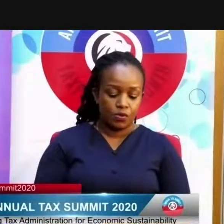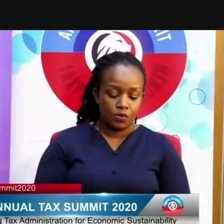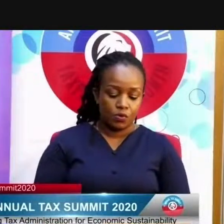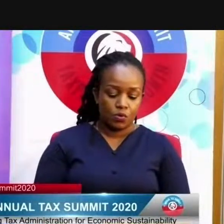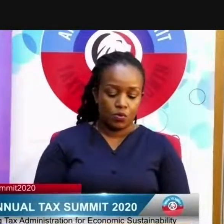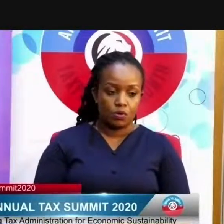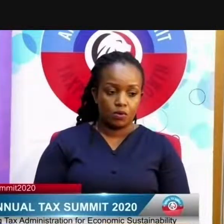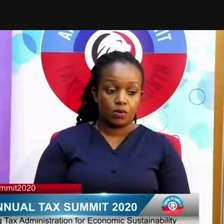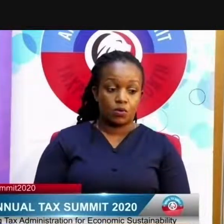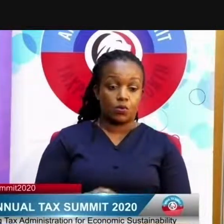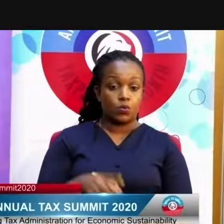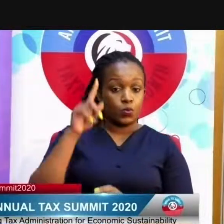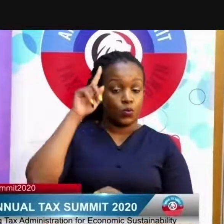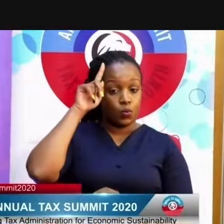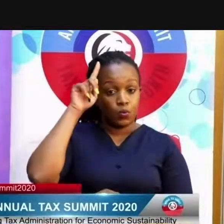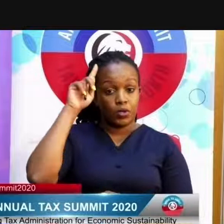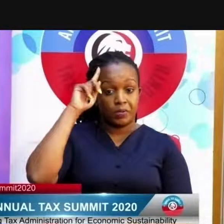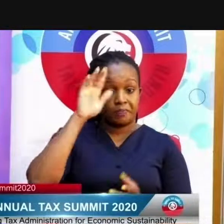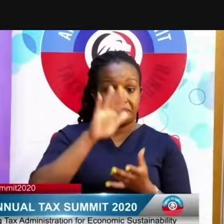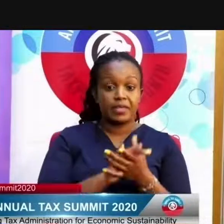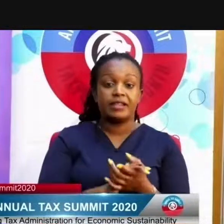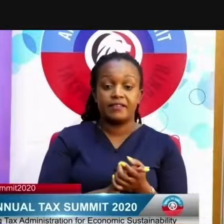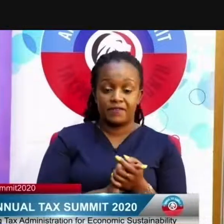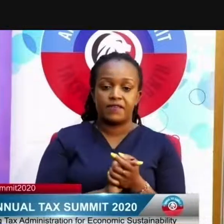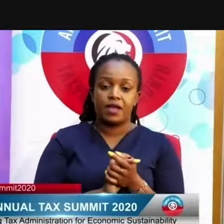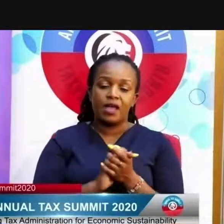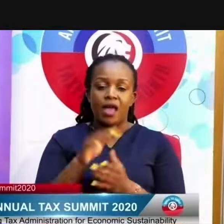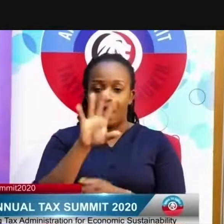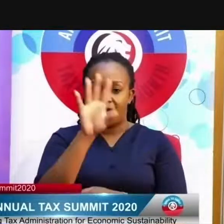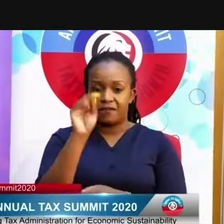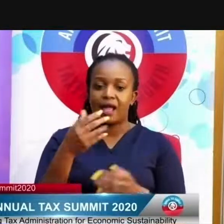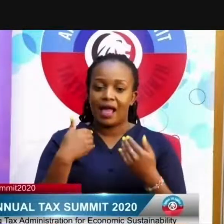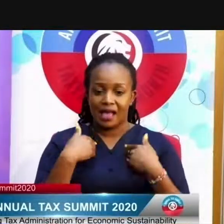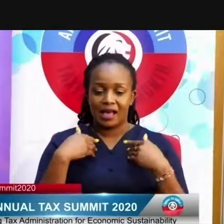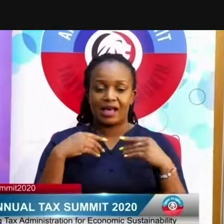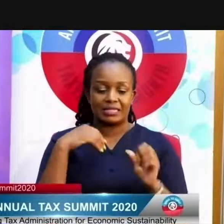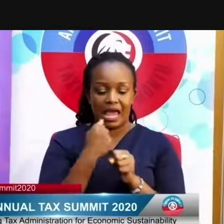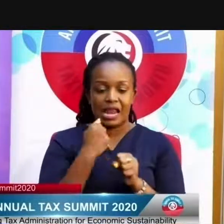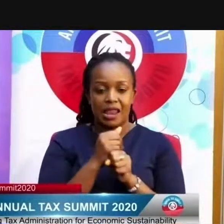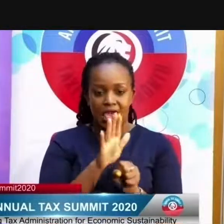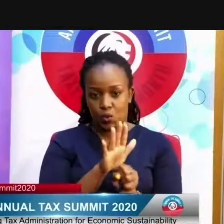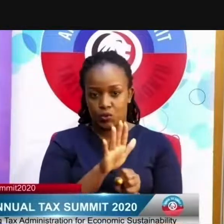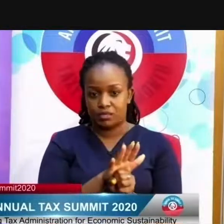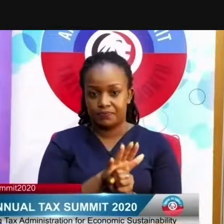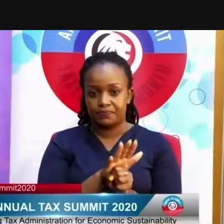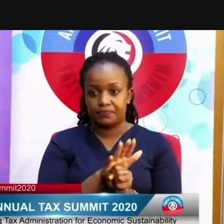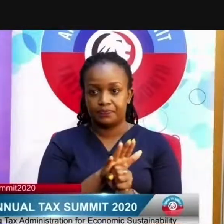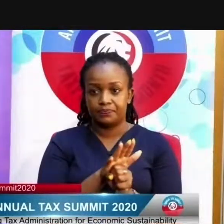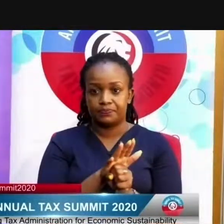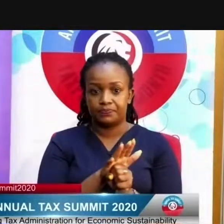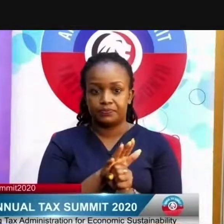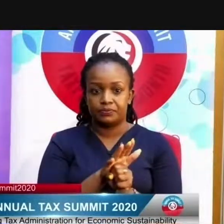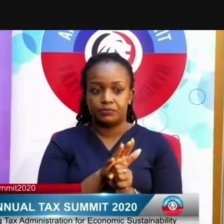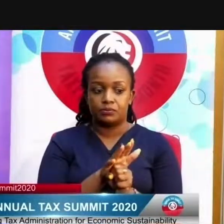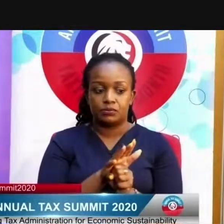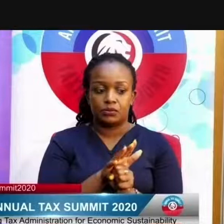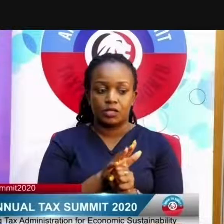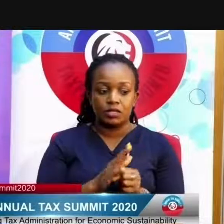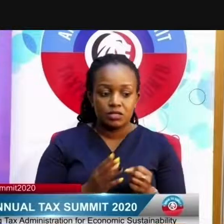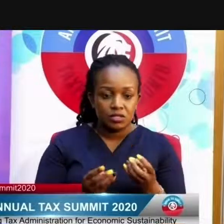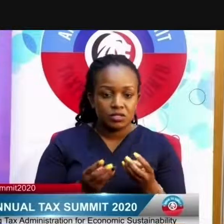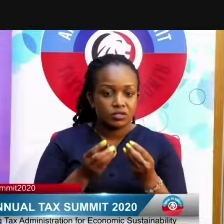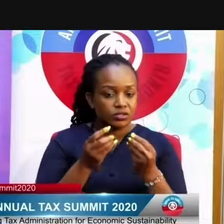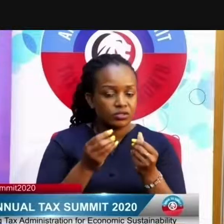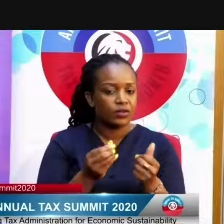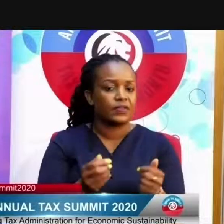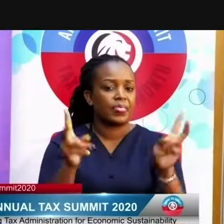Africa has done quite a bit in dealing with, in the broader basket of taxation,